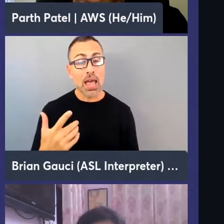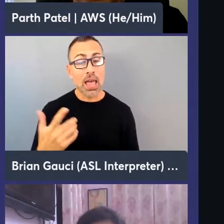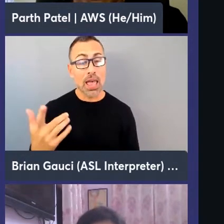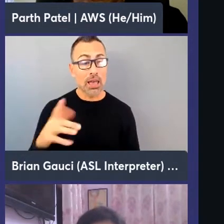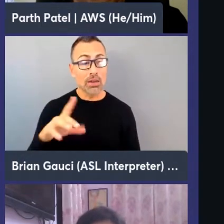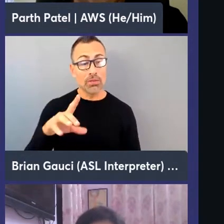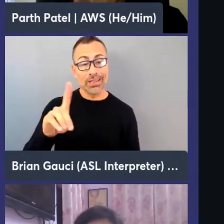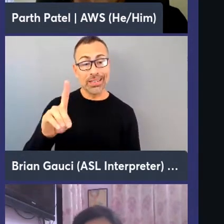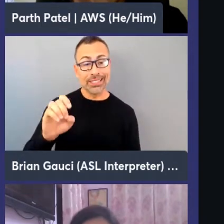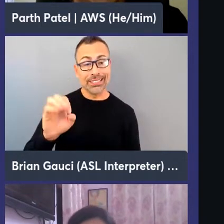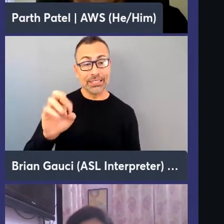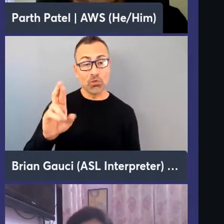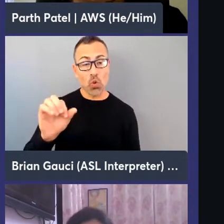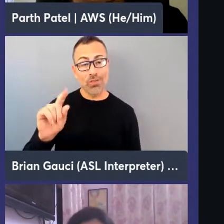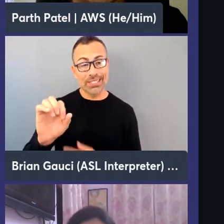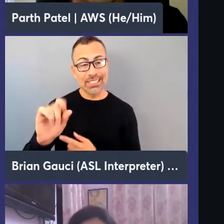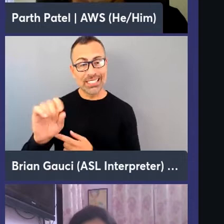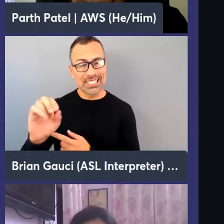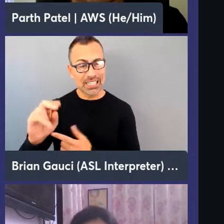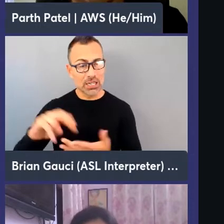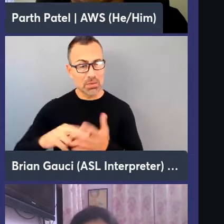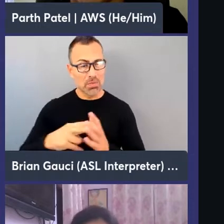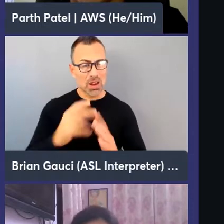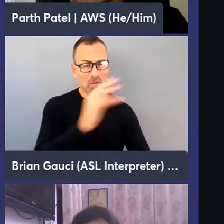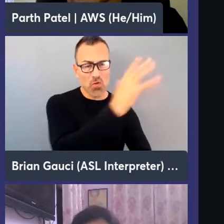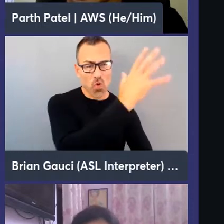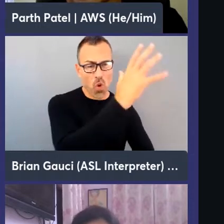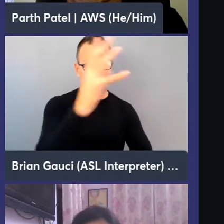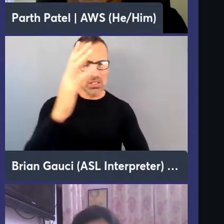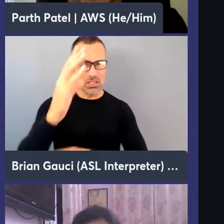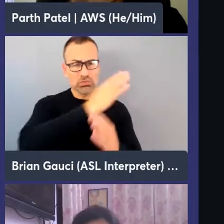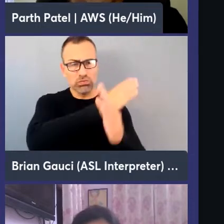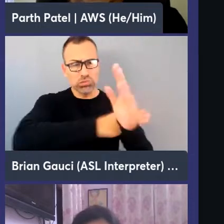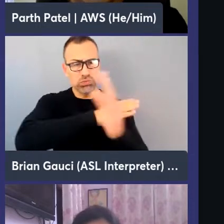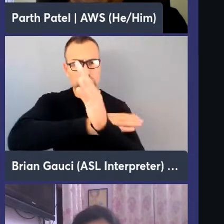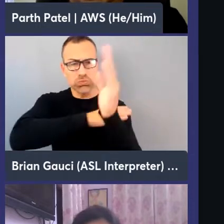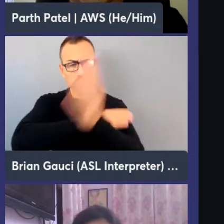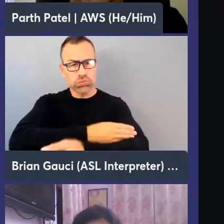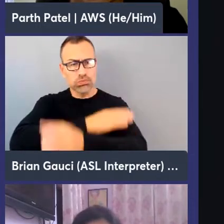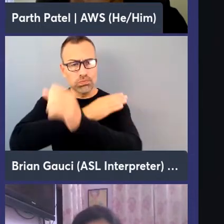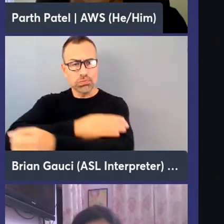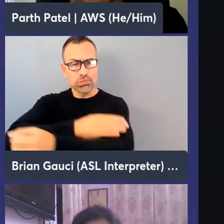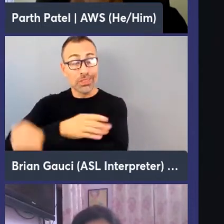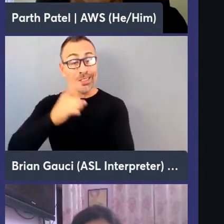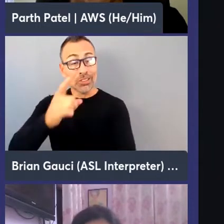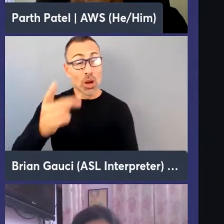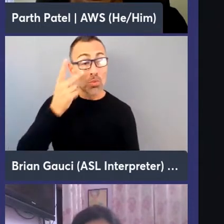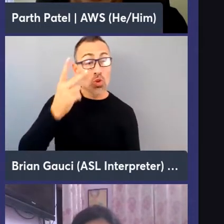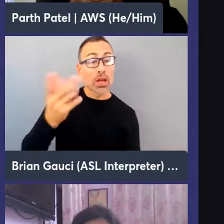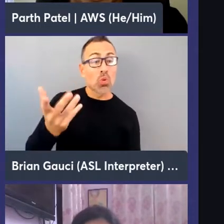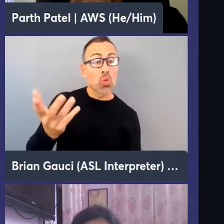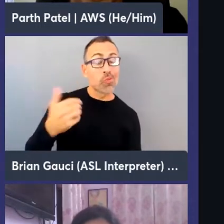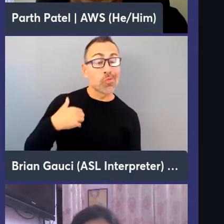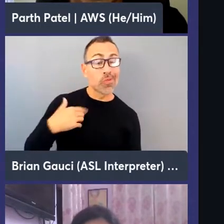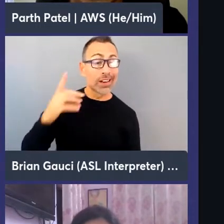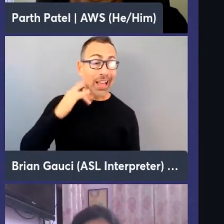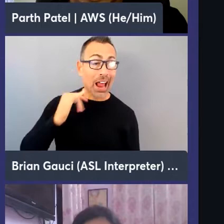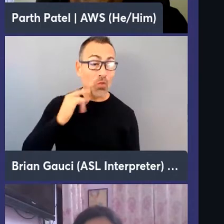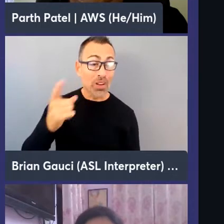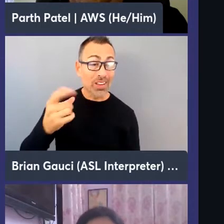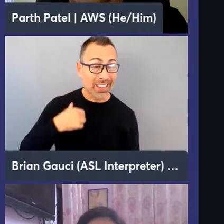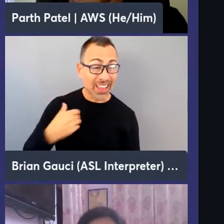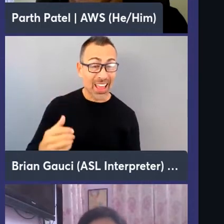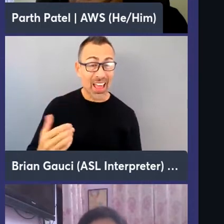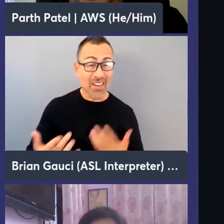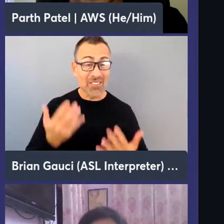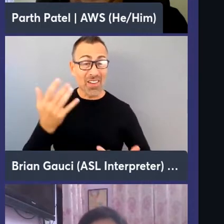taking the image from California Paradise wildfire. I am getting this